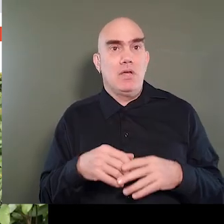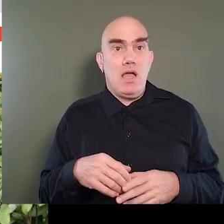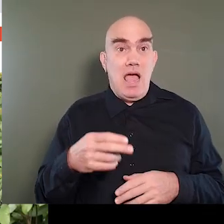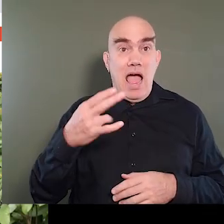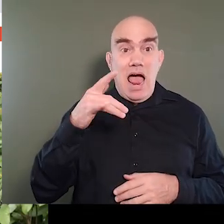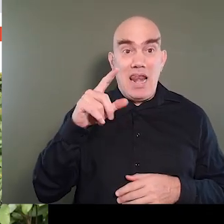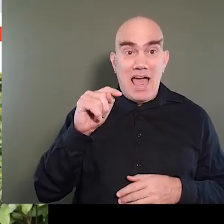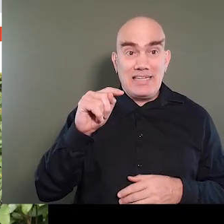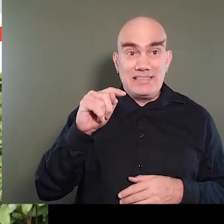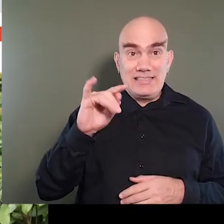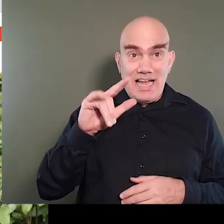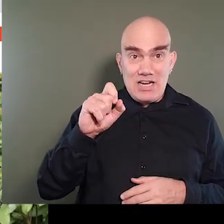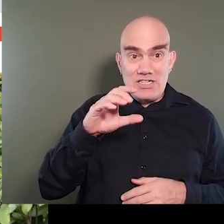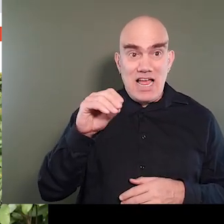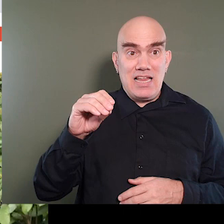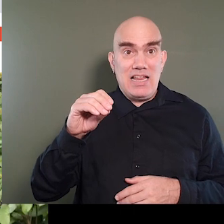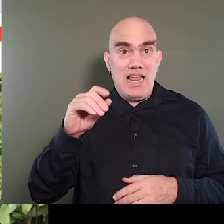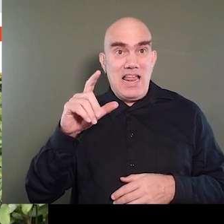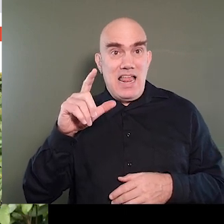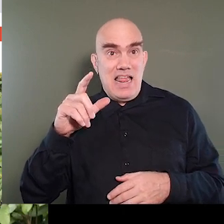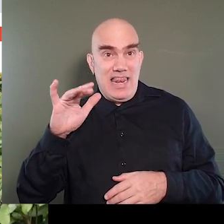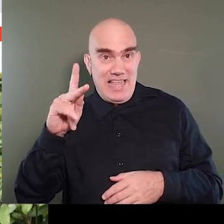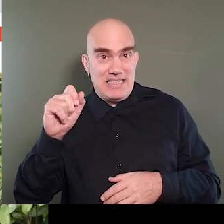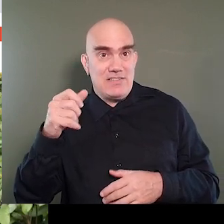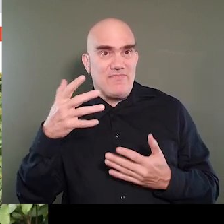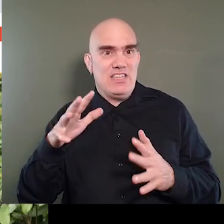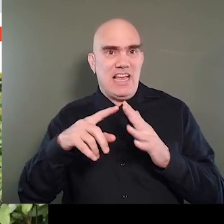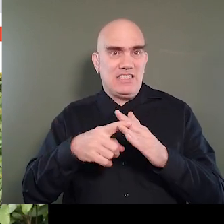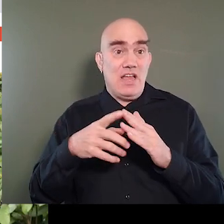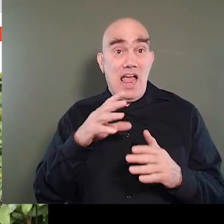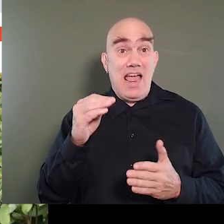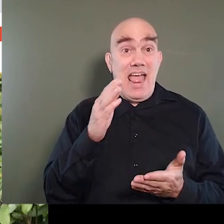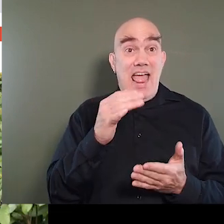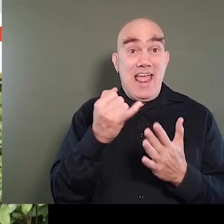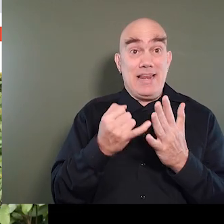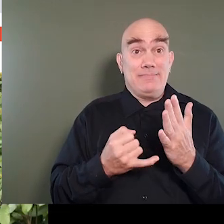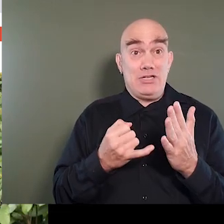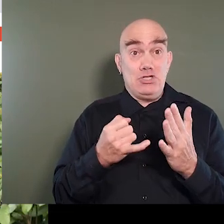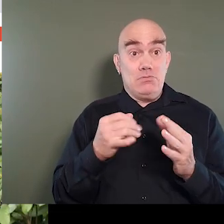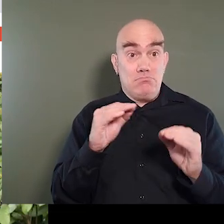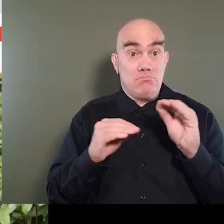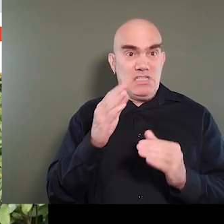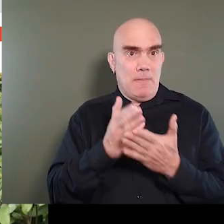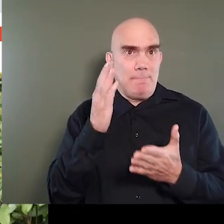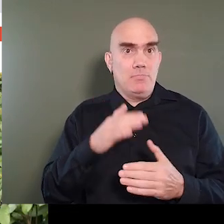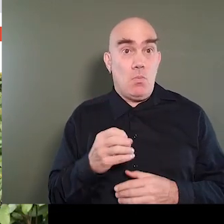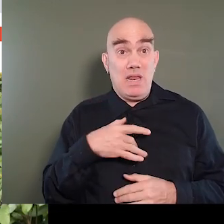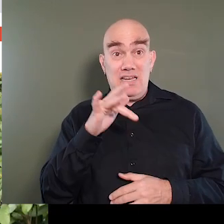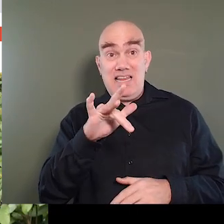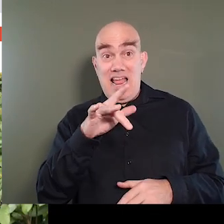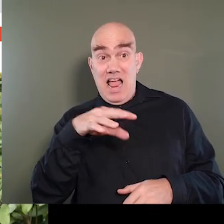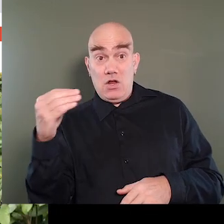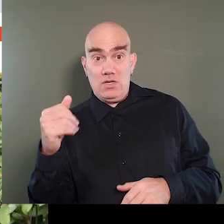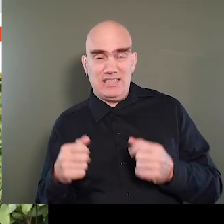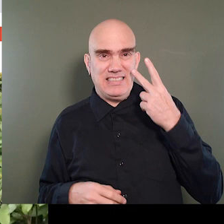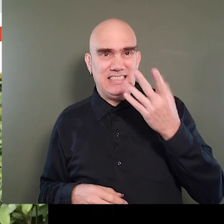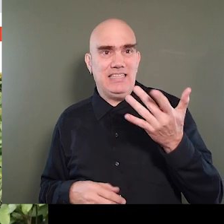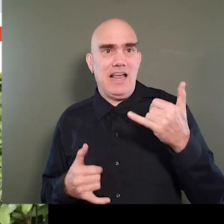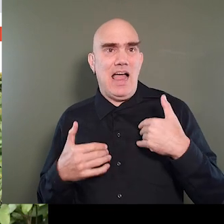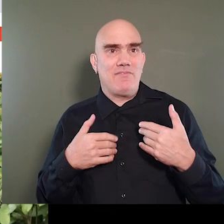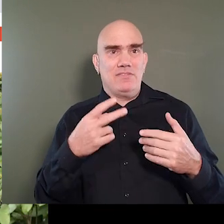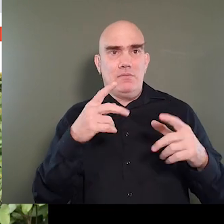titles and highlight links has been activated, and animations have been stopped. So if we click outside of the widget, we can see that there are